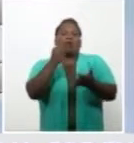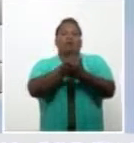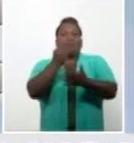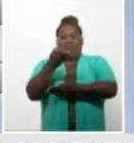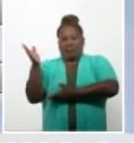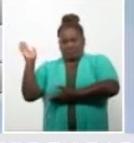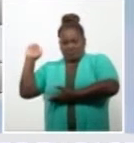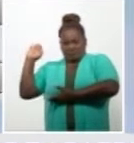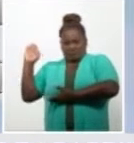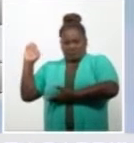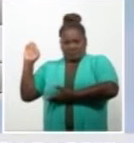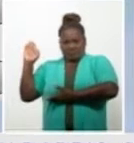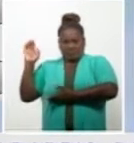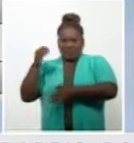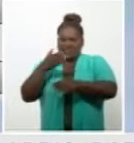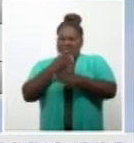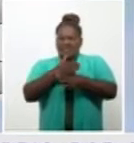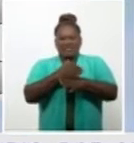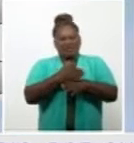reaching already